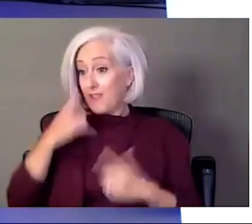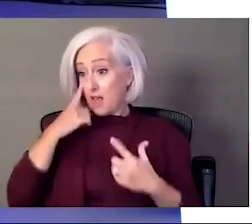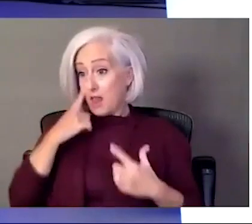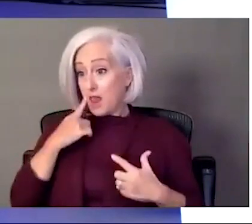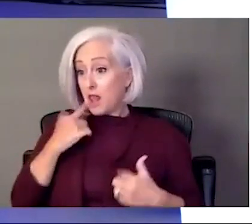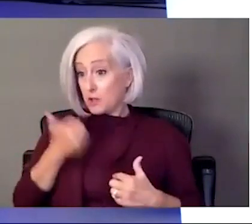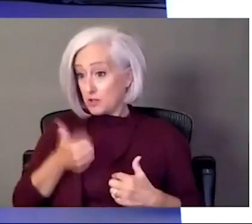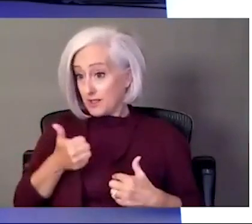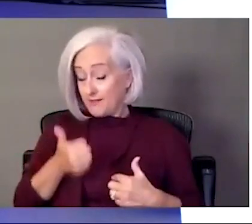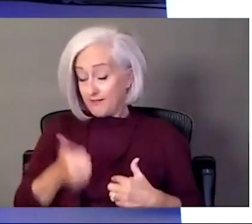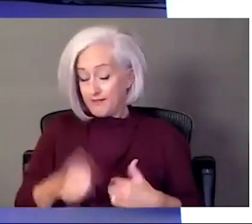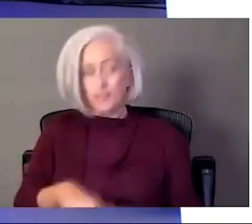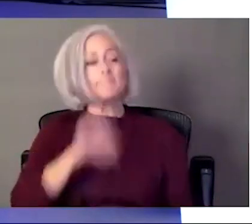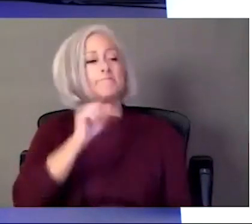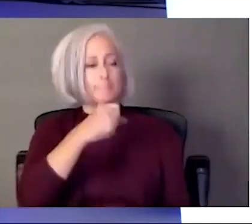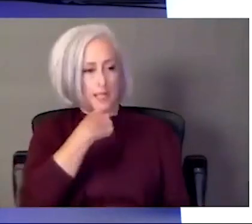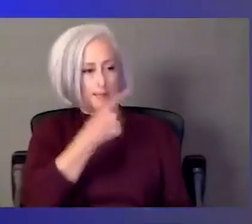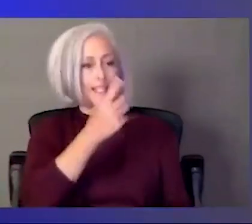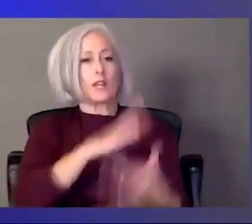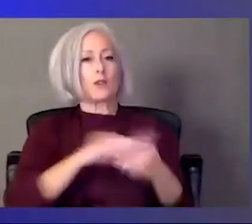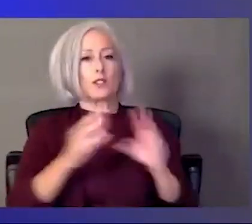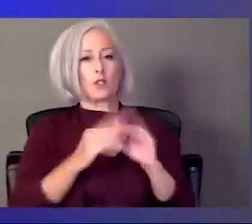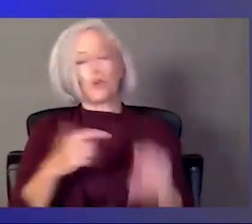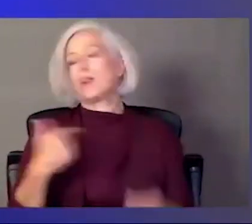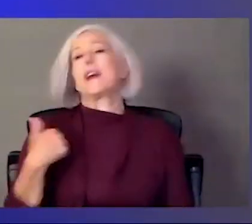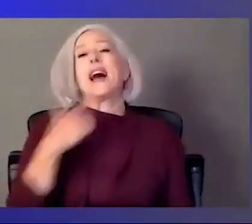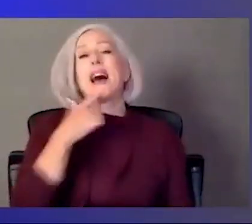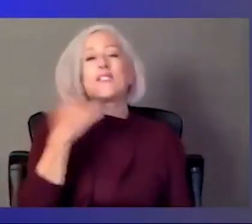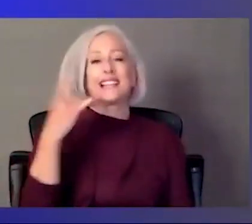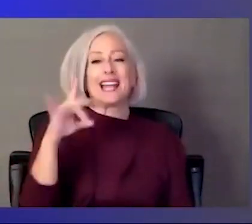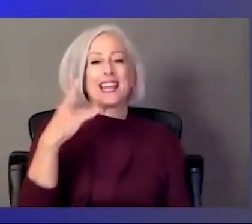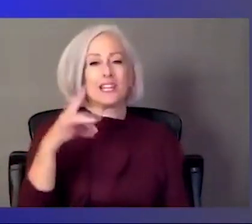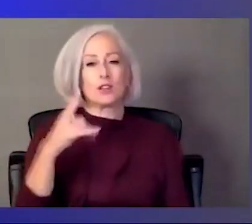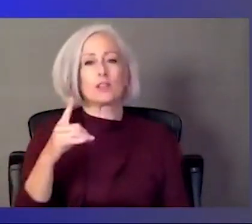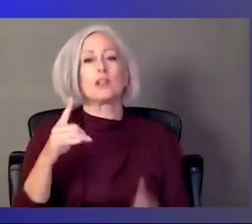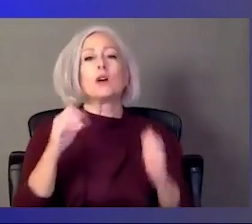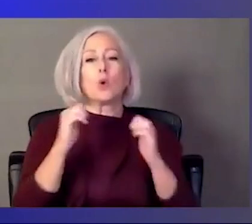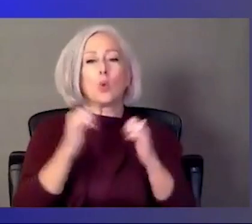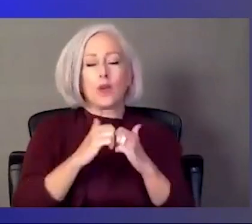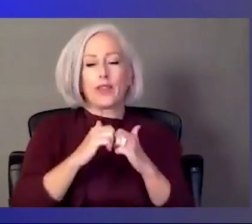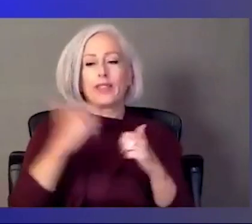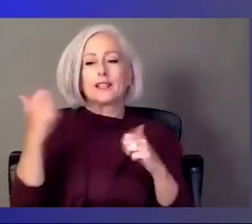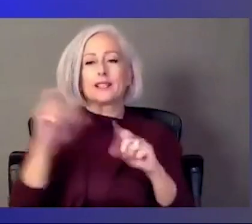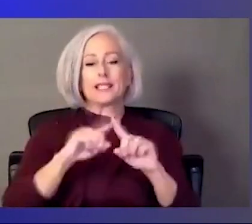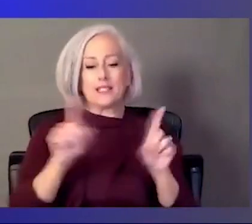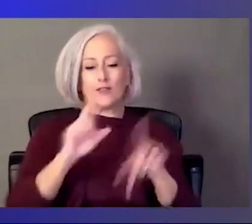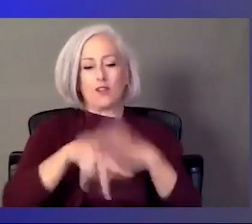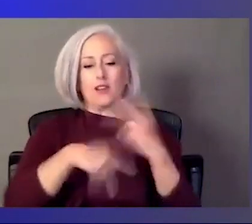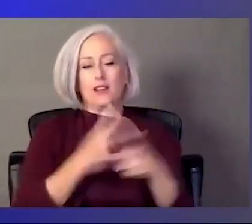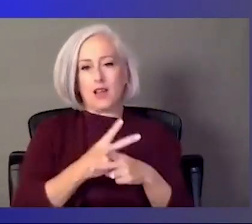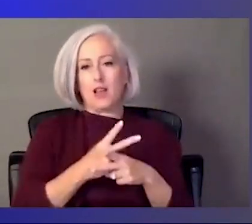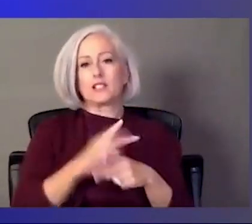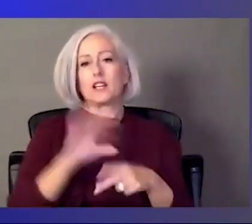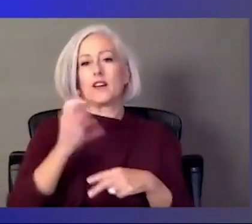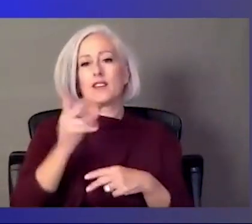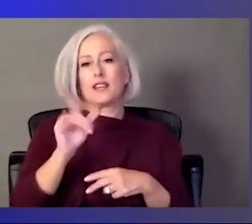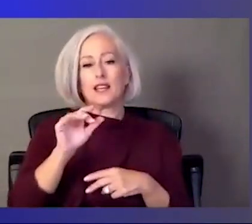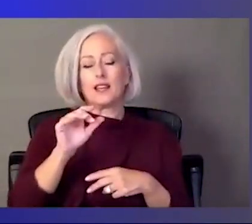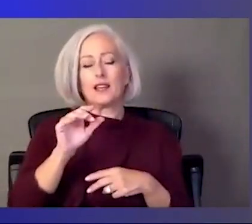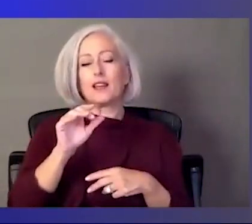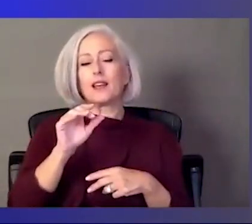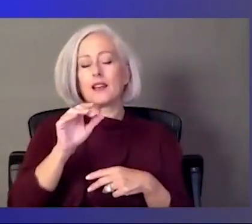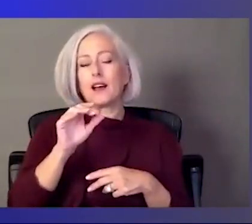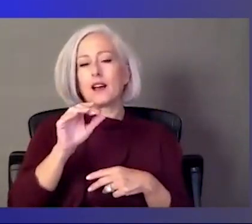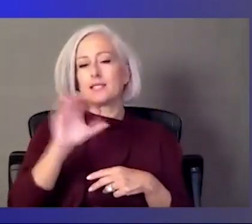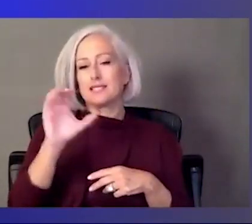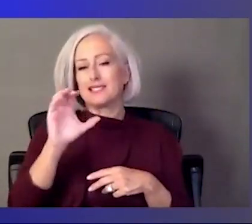Please. An 18-year-old came to us with acute lymphoblastic leukemia, Bcell, acute lymphoblastic leukemia. She relapsed after